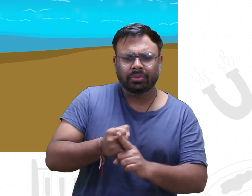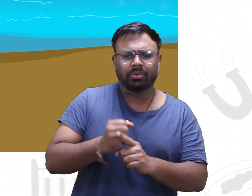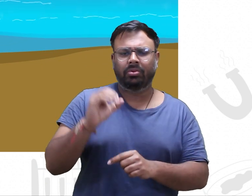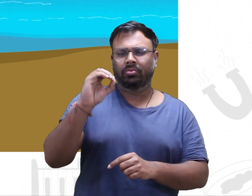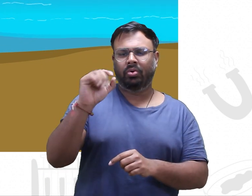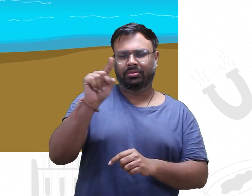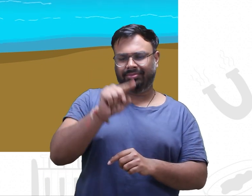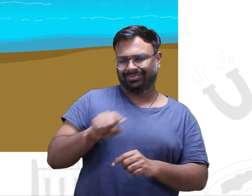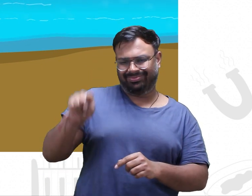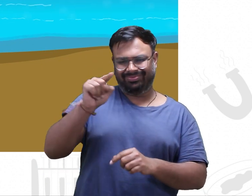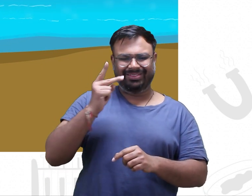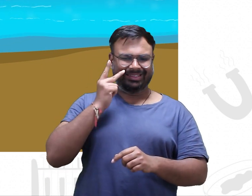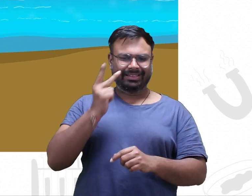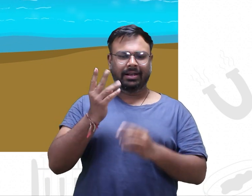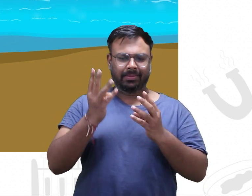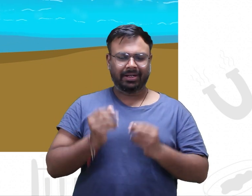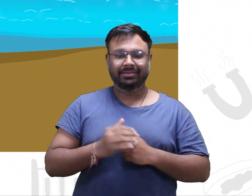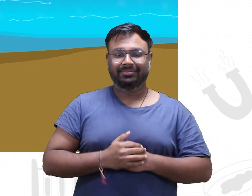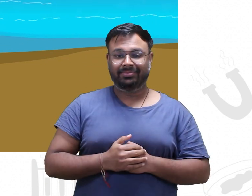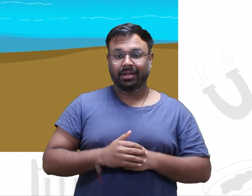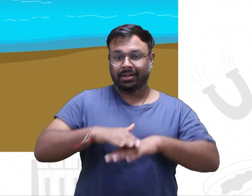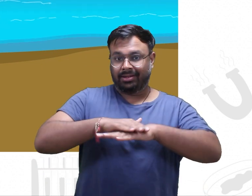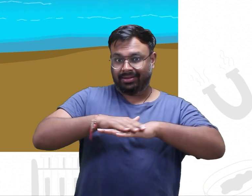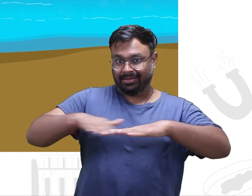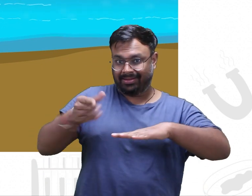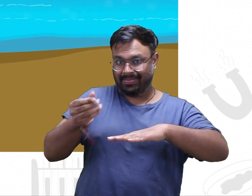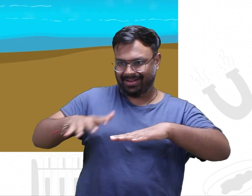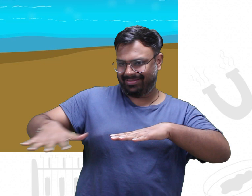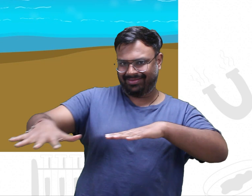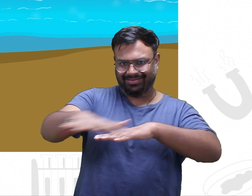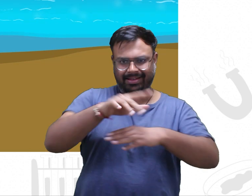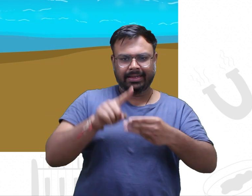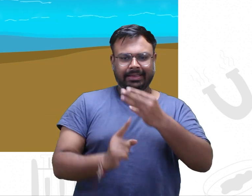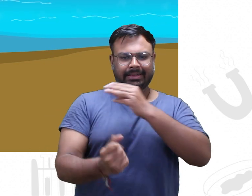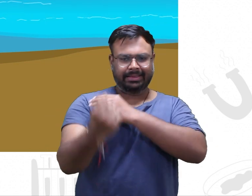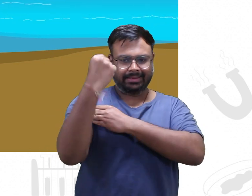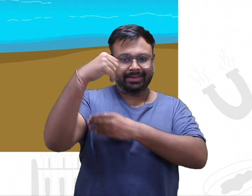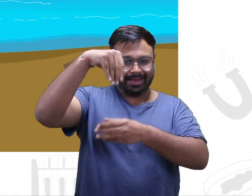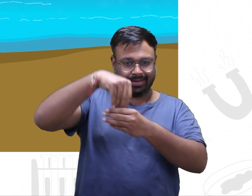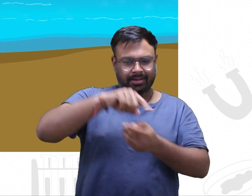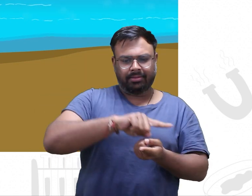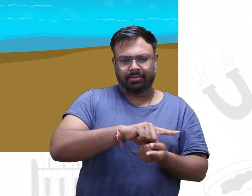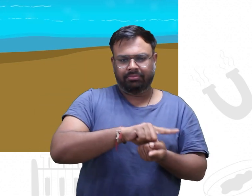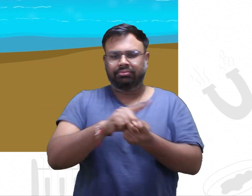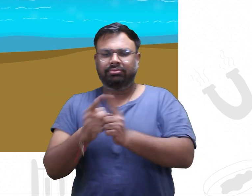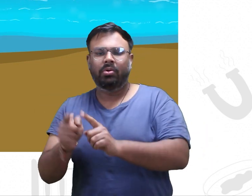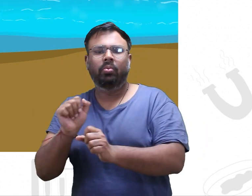zero, the force is imparted on the sand bed by the ball. So energy is converted into